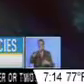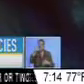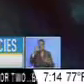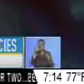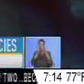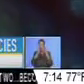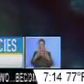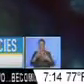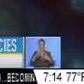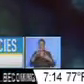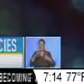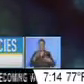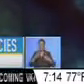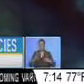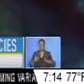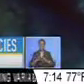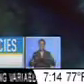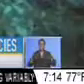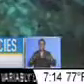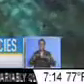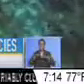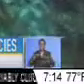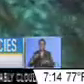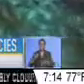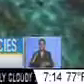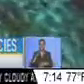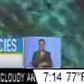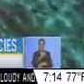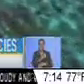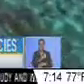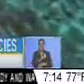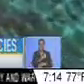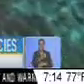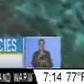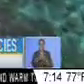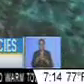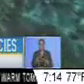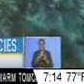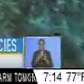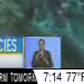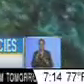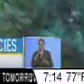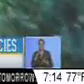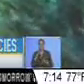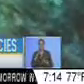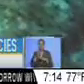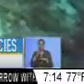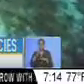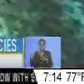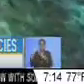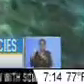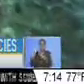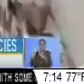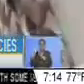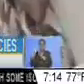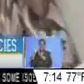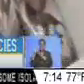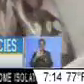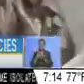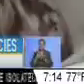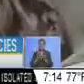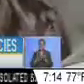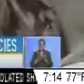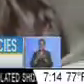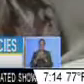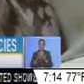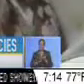around coral reefs in the Atlantic. It's a popular delicacy on the Bahamian menu and can be cooked scrumptiously in various forms. The most